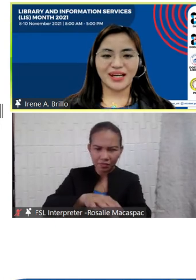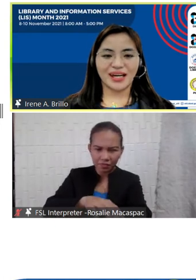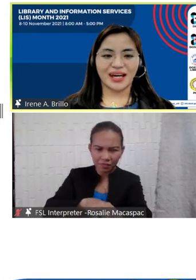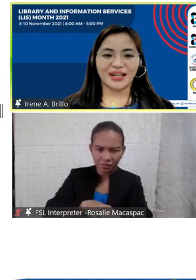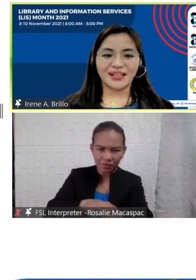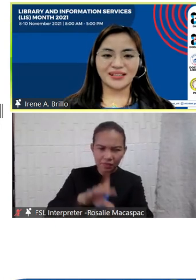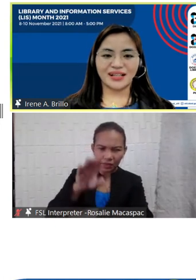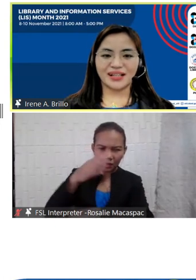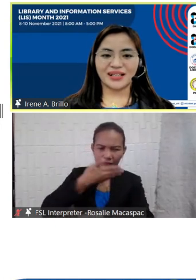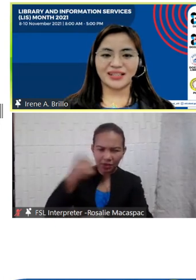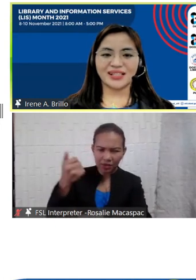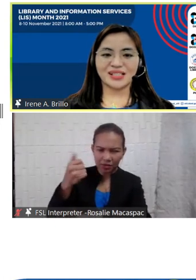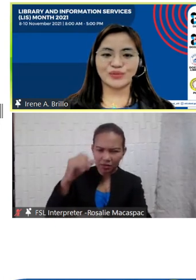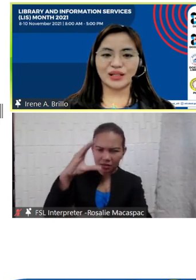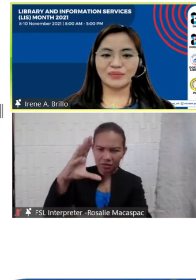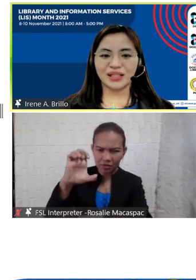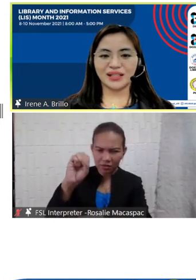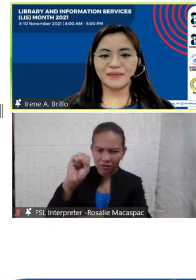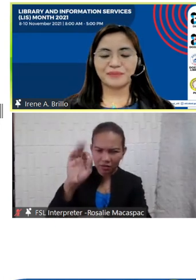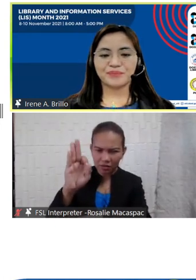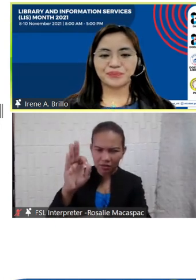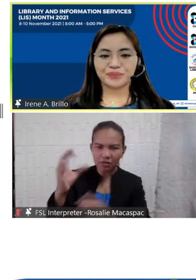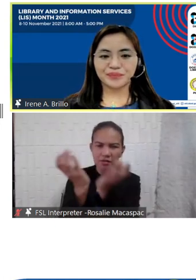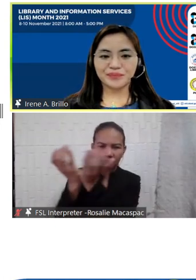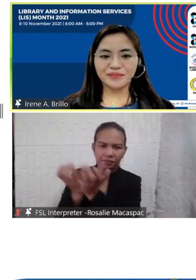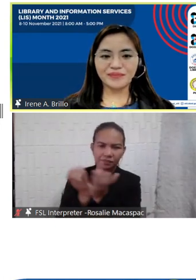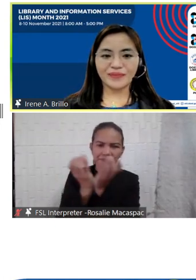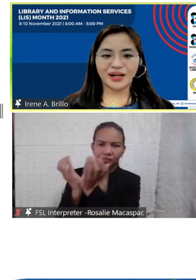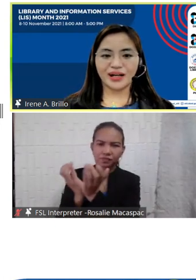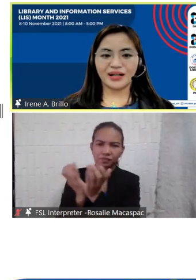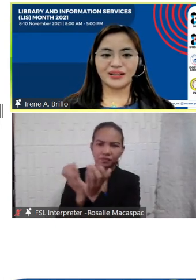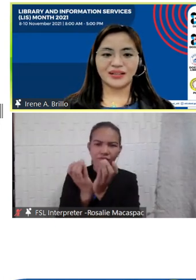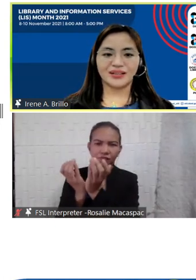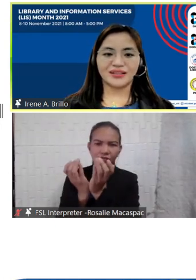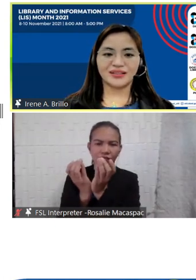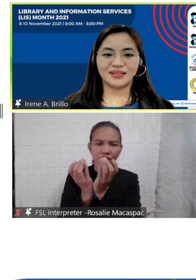Community. And this will be